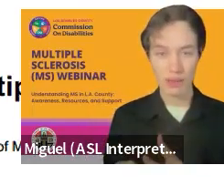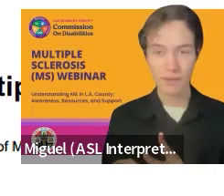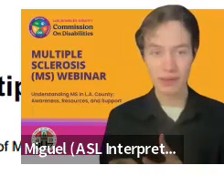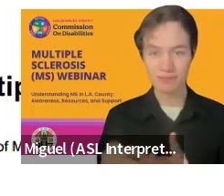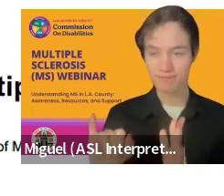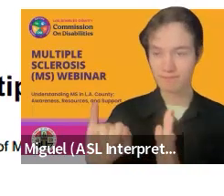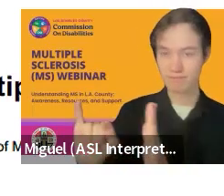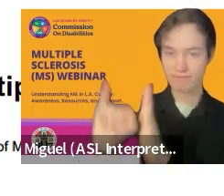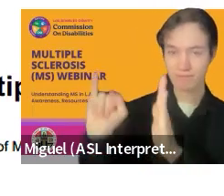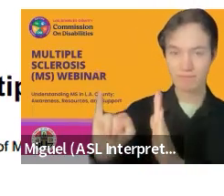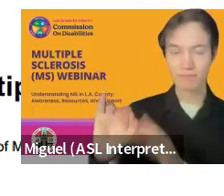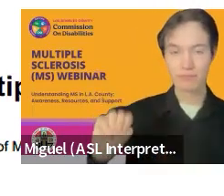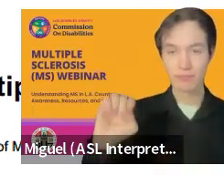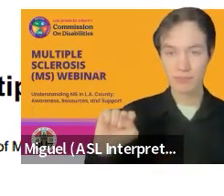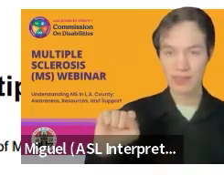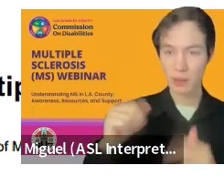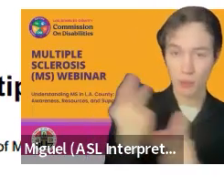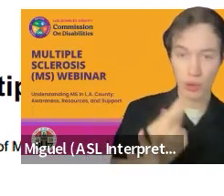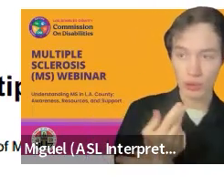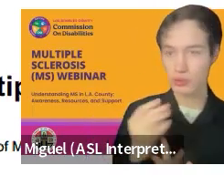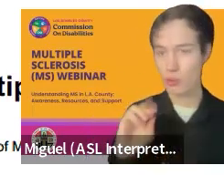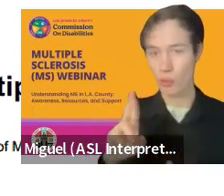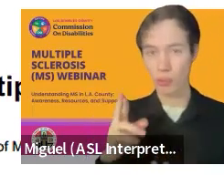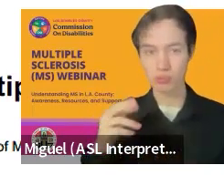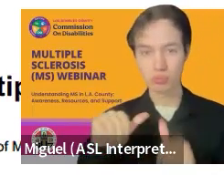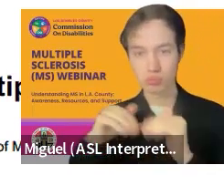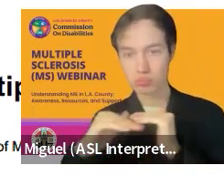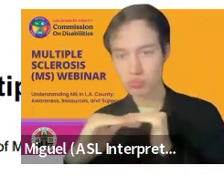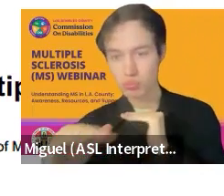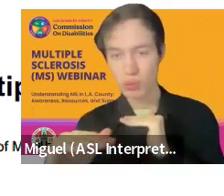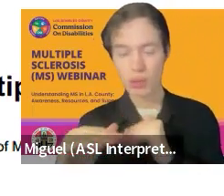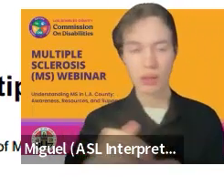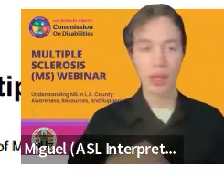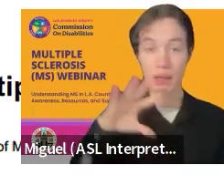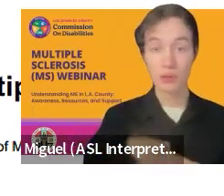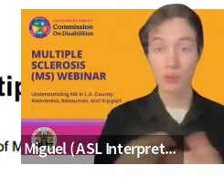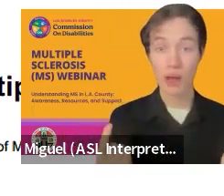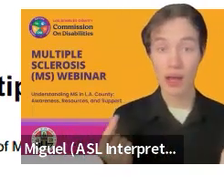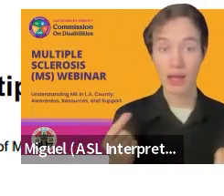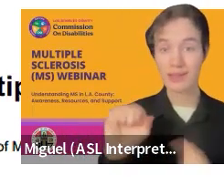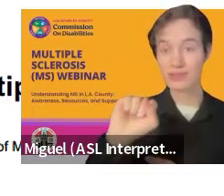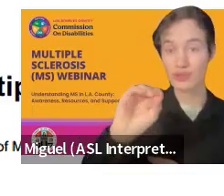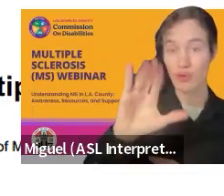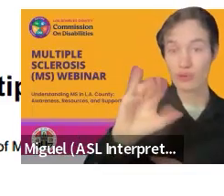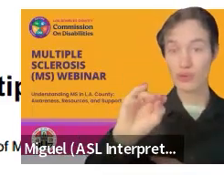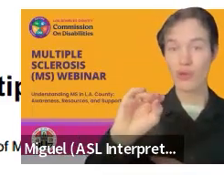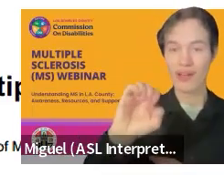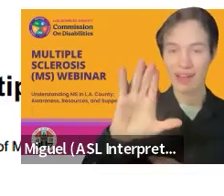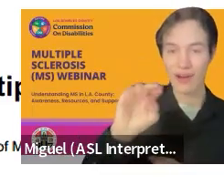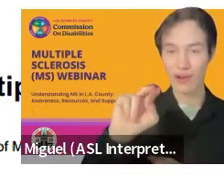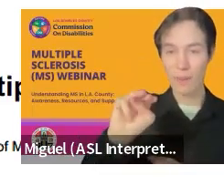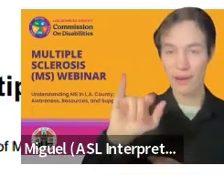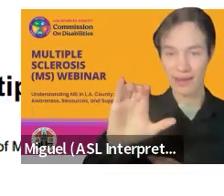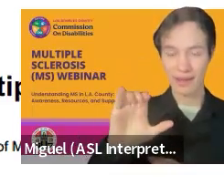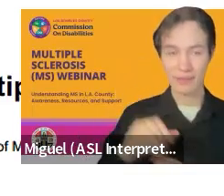is actually environmental factors, including socioeconomic factors. So I think this is actually a really relevant topic for this